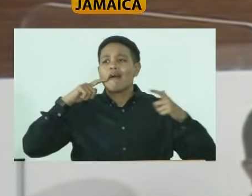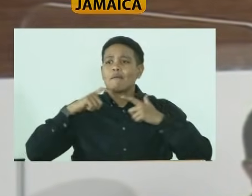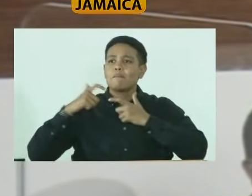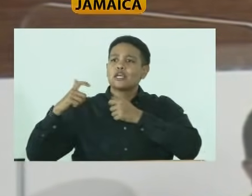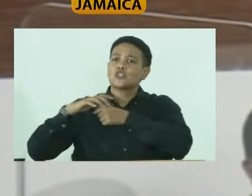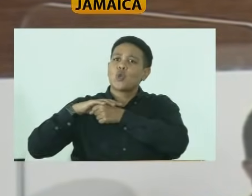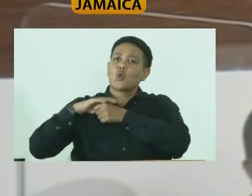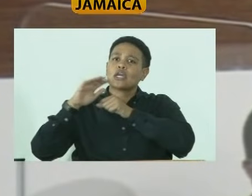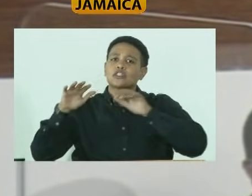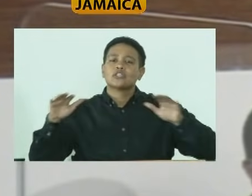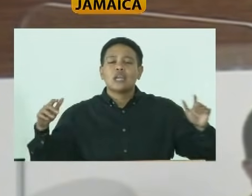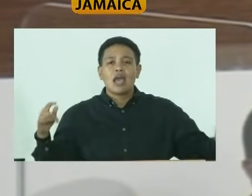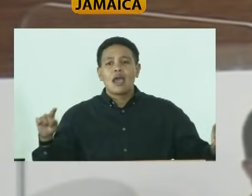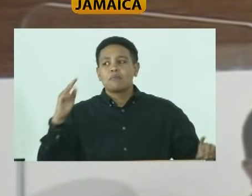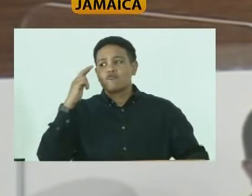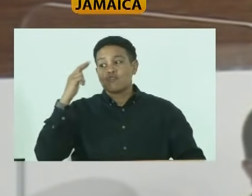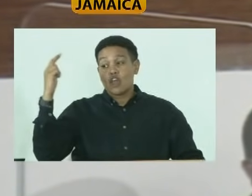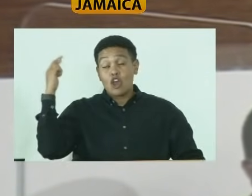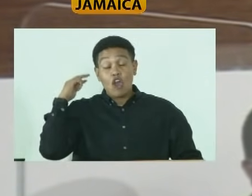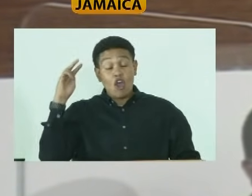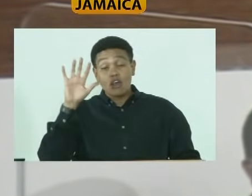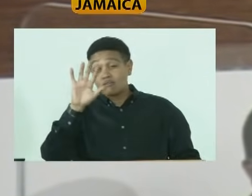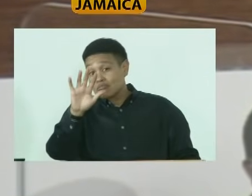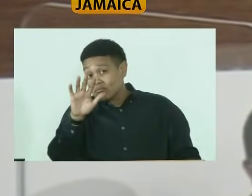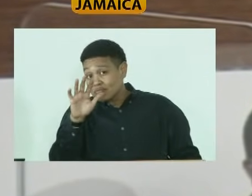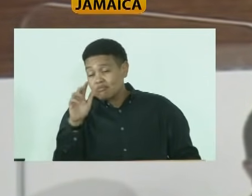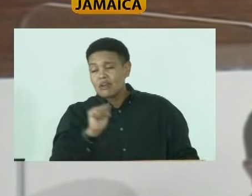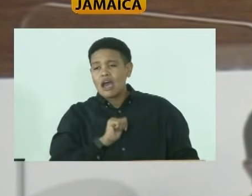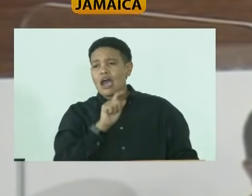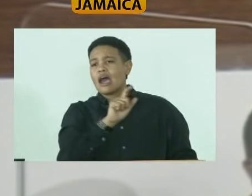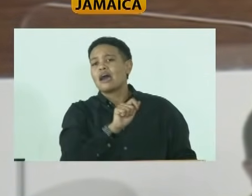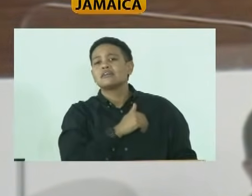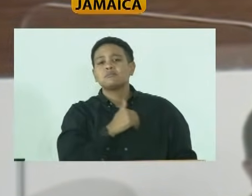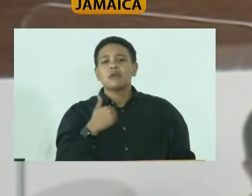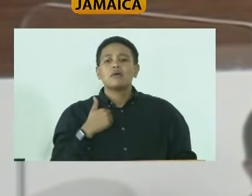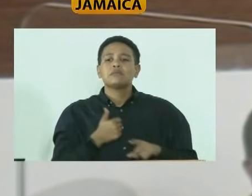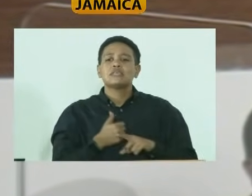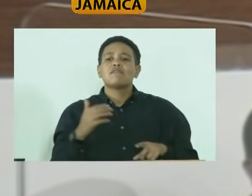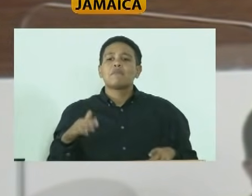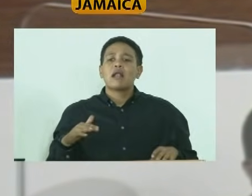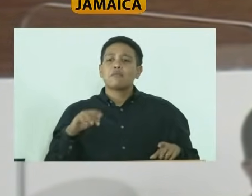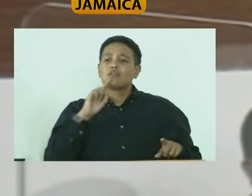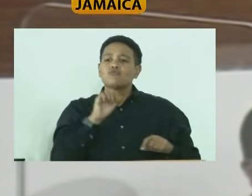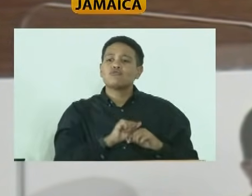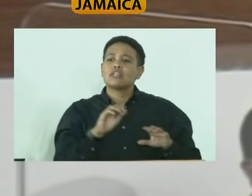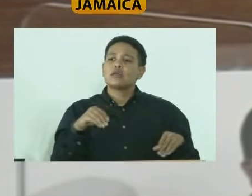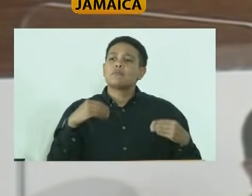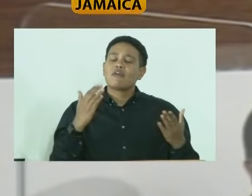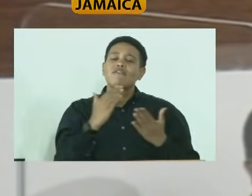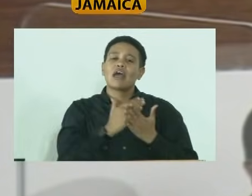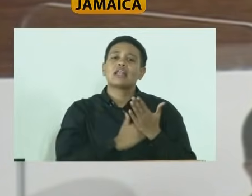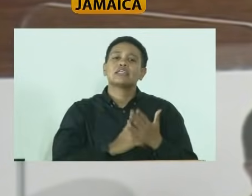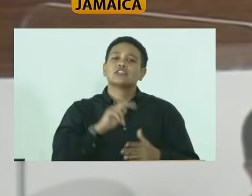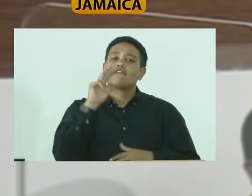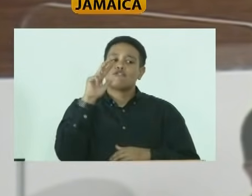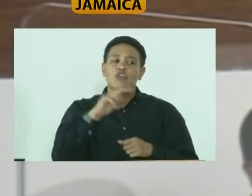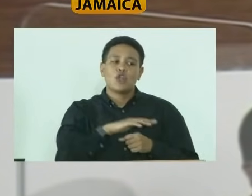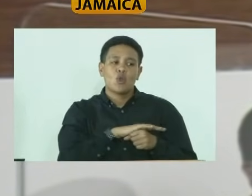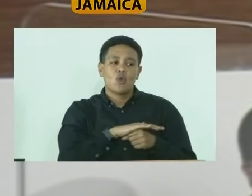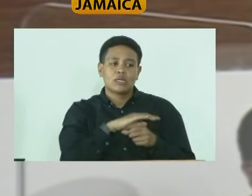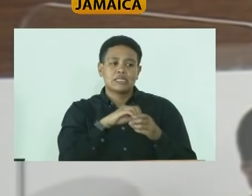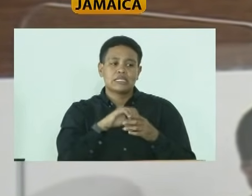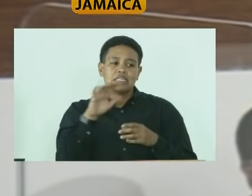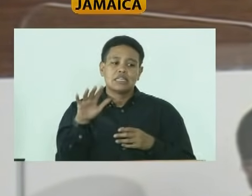sites. Recall, Madam Speaker, that I asked my colleague members of Parliament to provide a list of 3 locations within